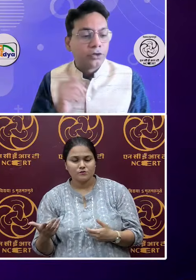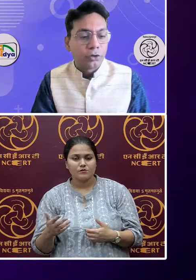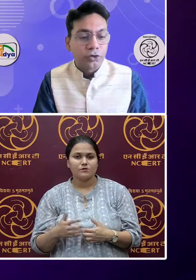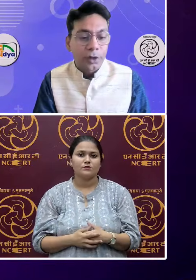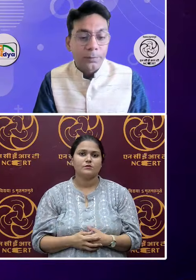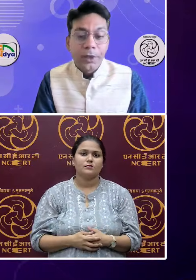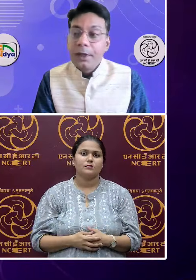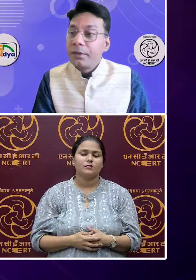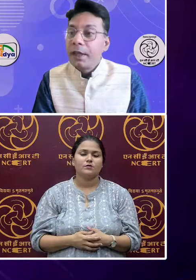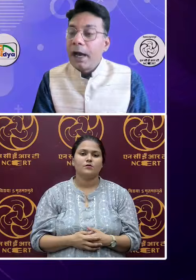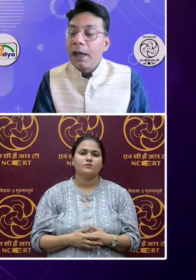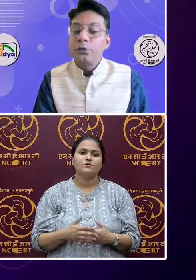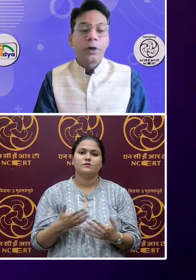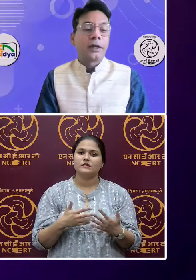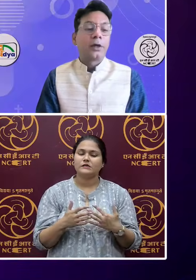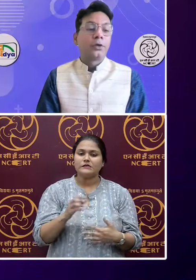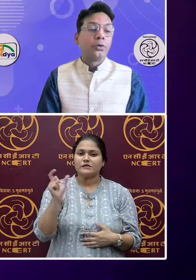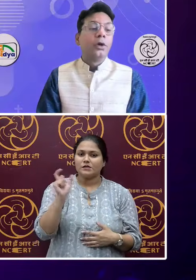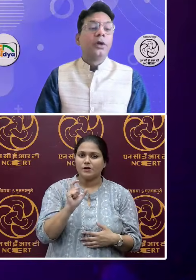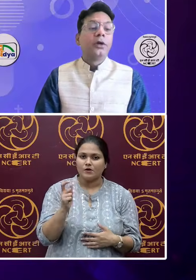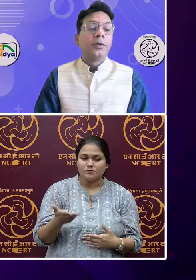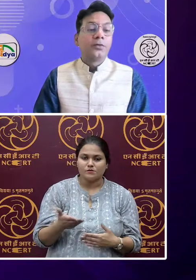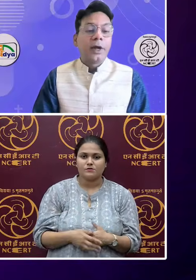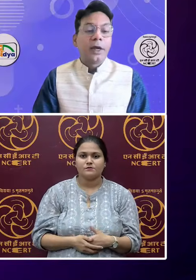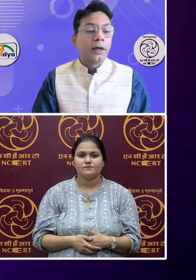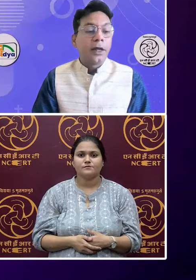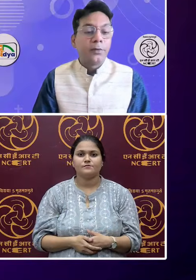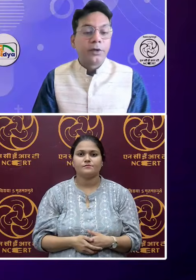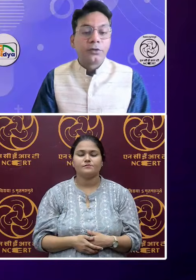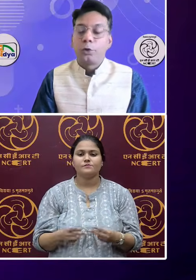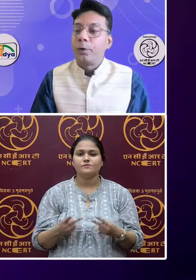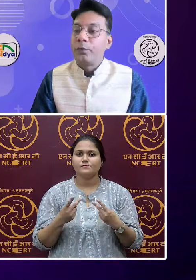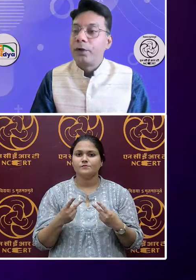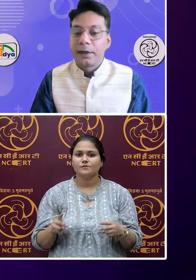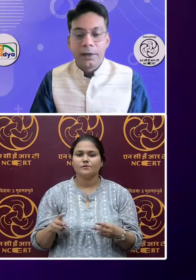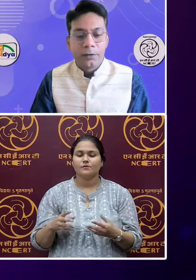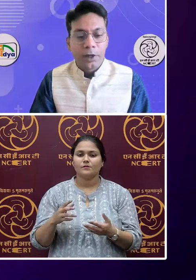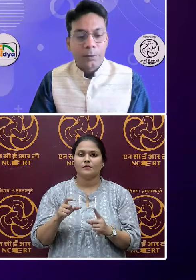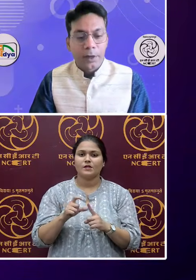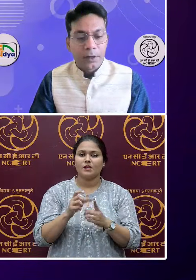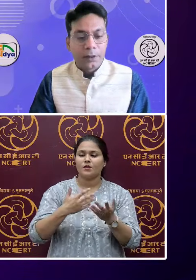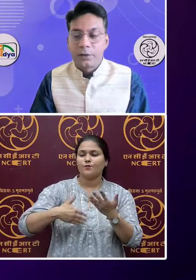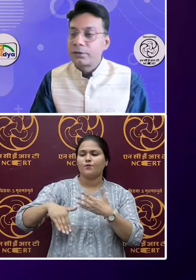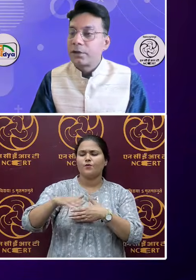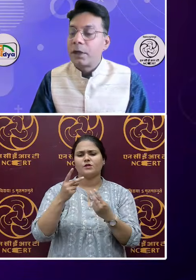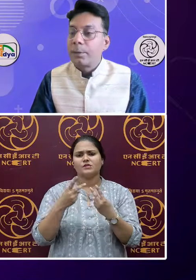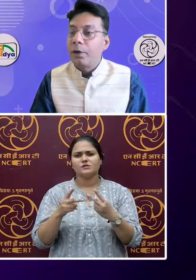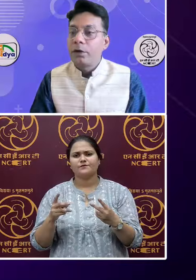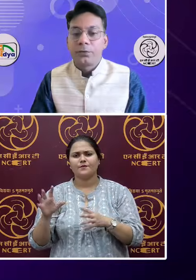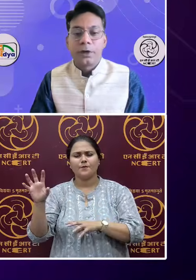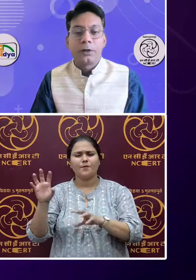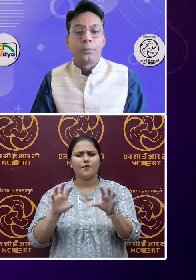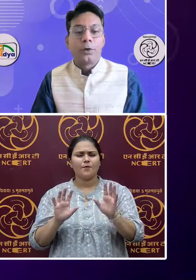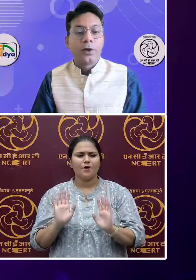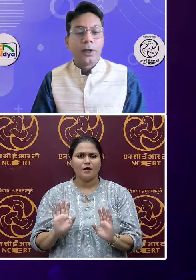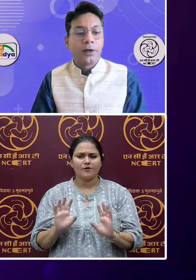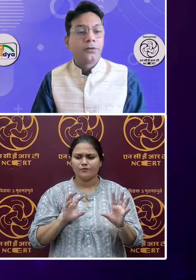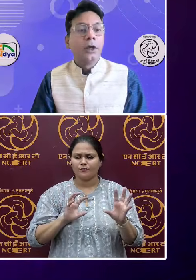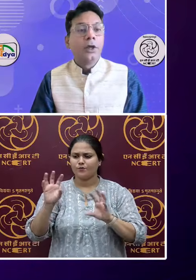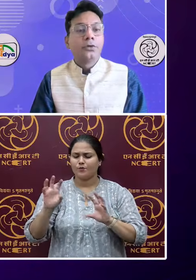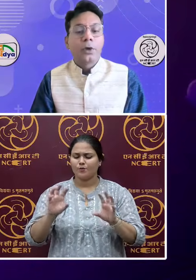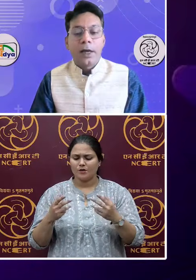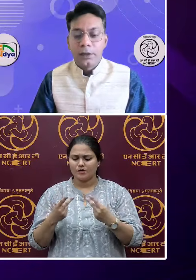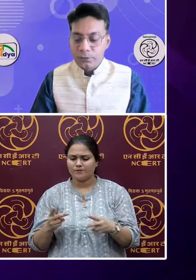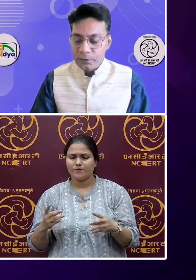particular institution. They also cater to different diverse group of learners. We have already discussed about different group of